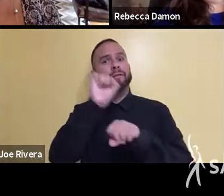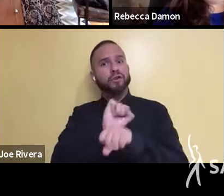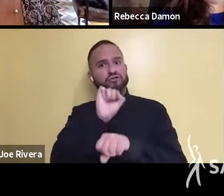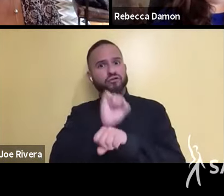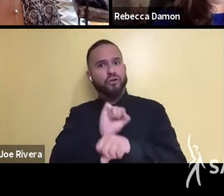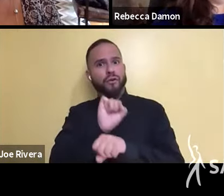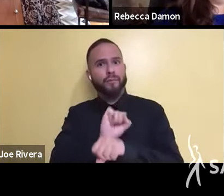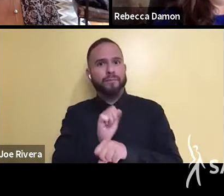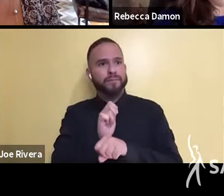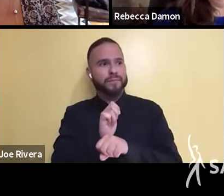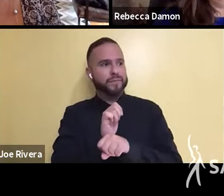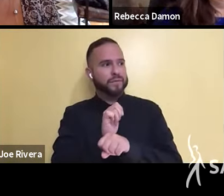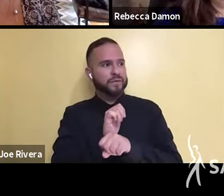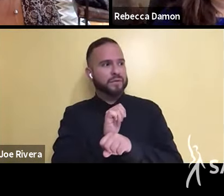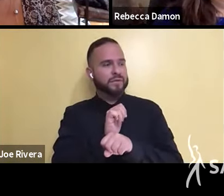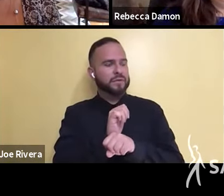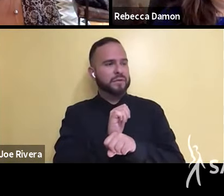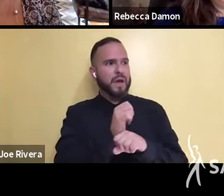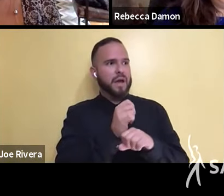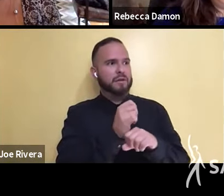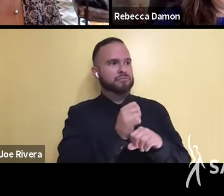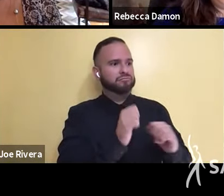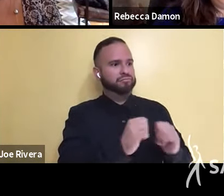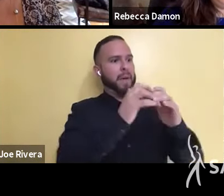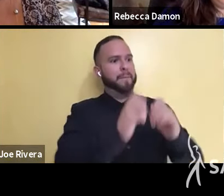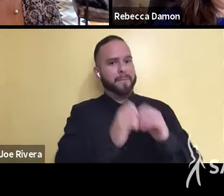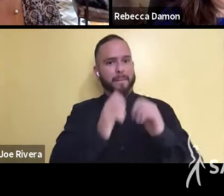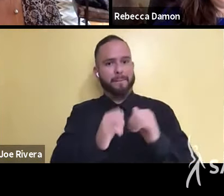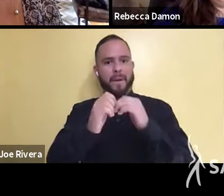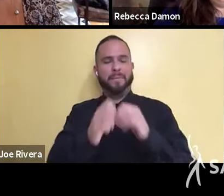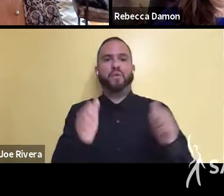created through this industry and how this is